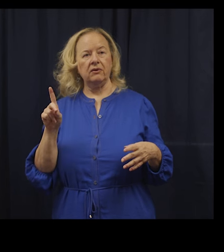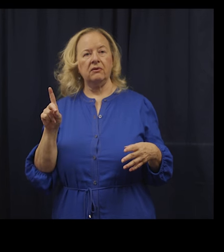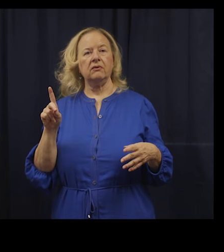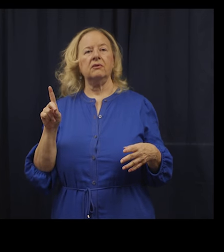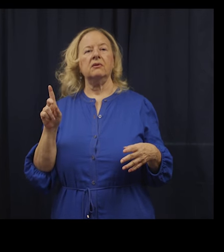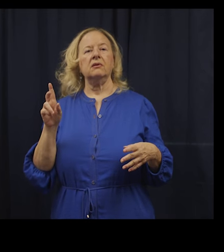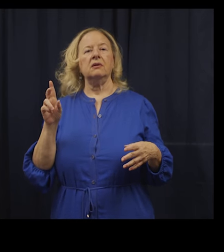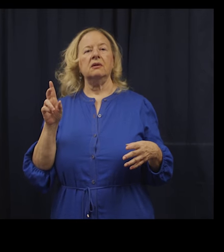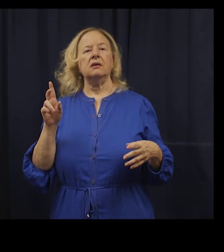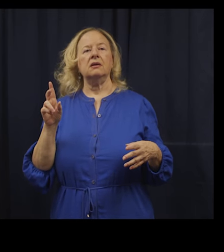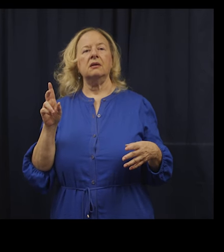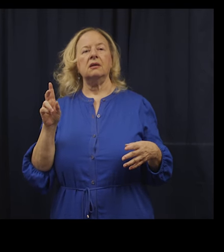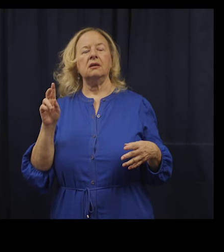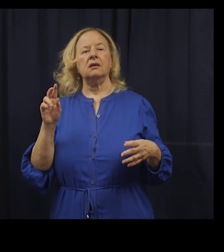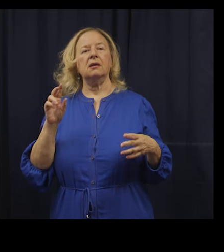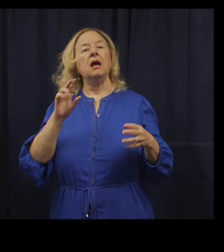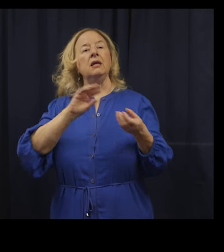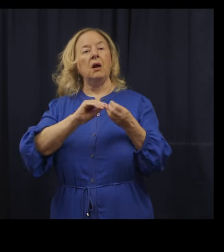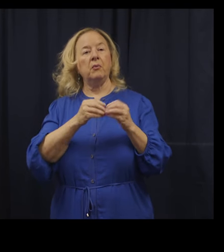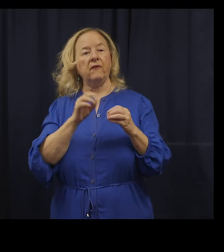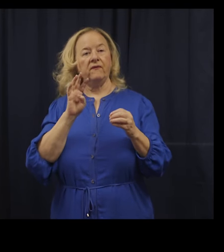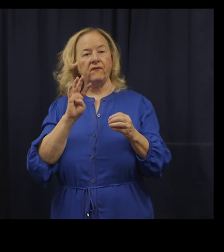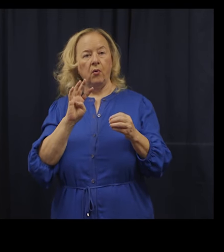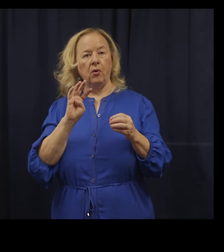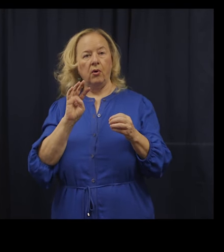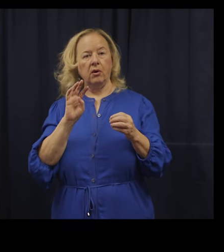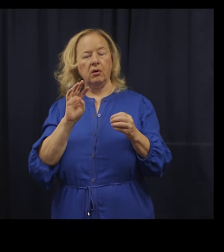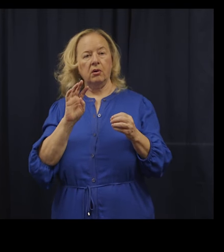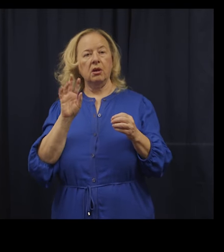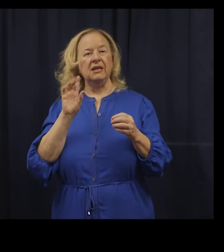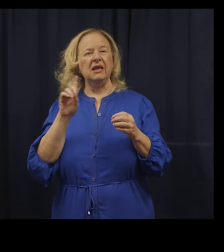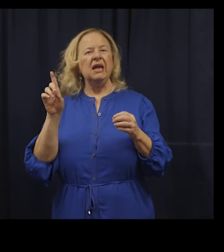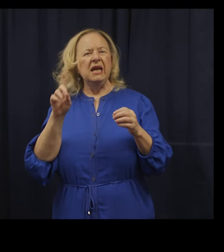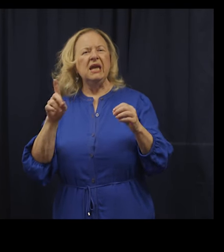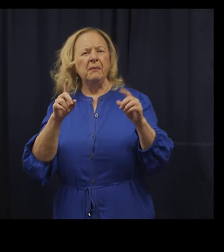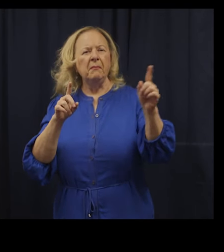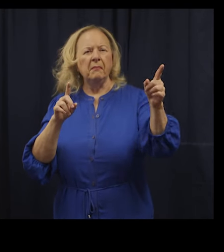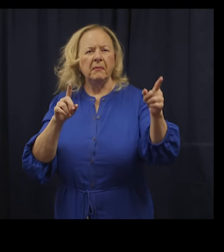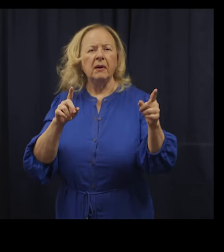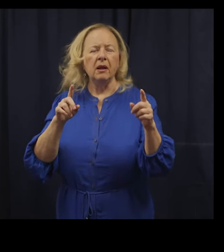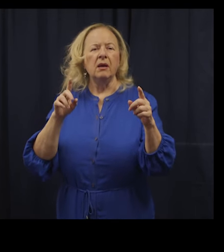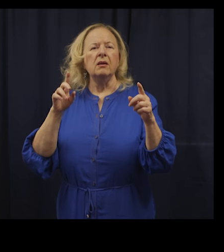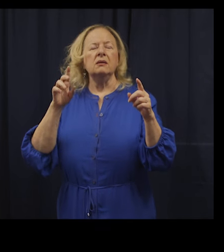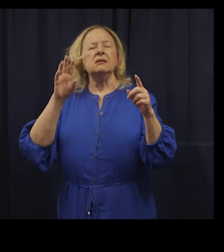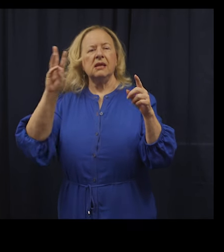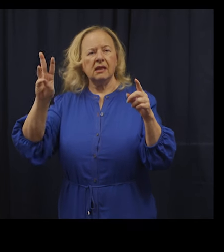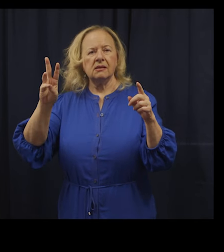D, which is the number 4, matter of fact, two Ds, and